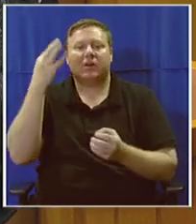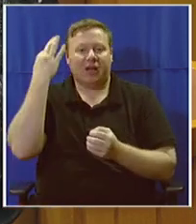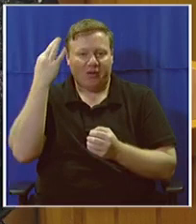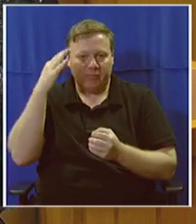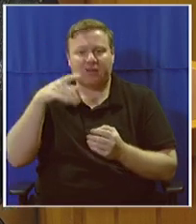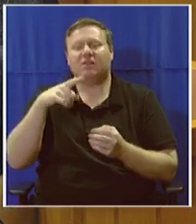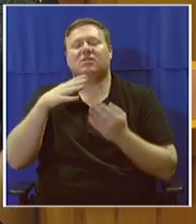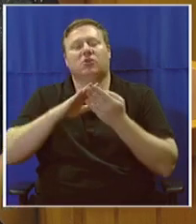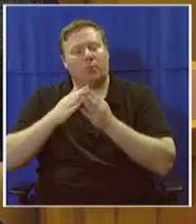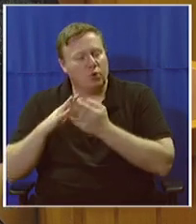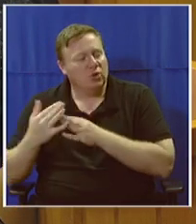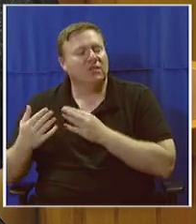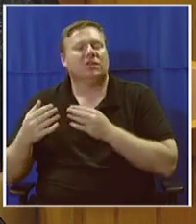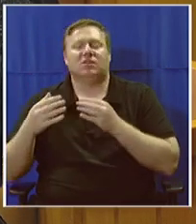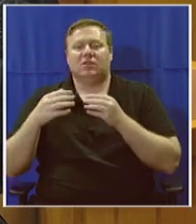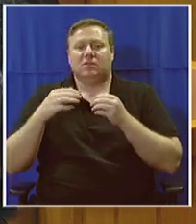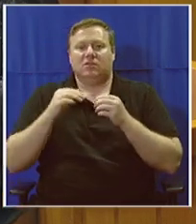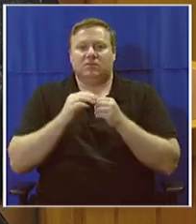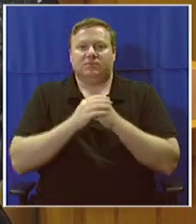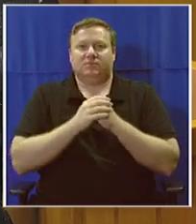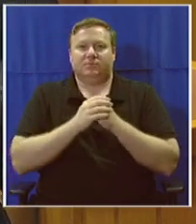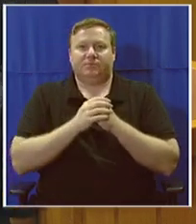to communities, to